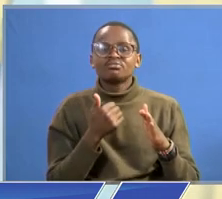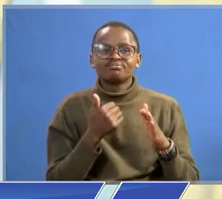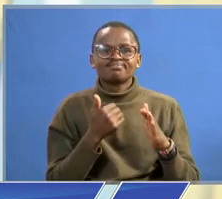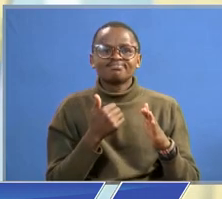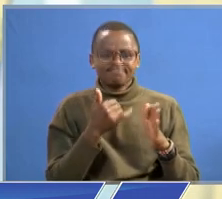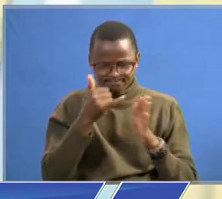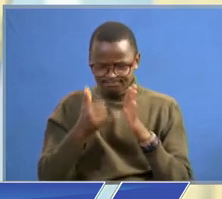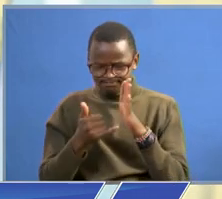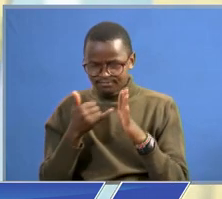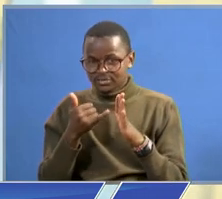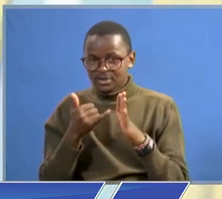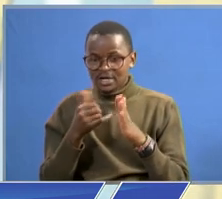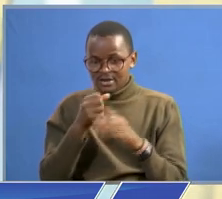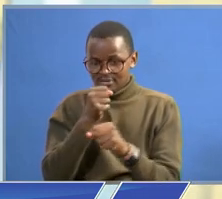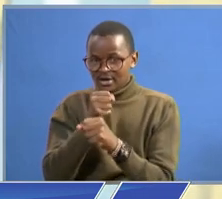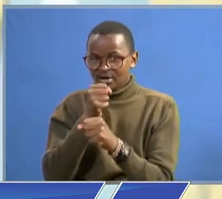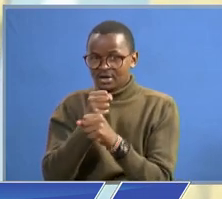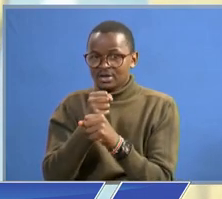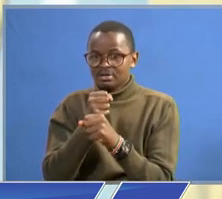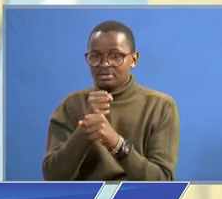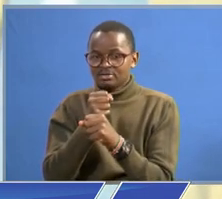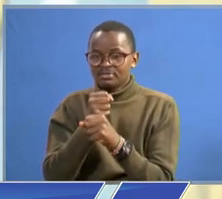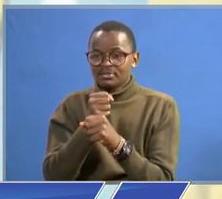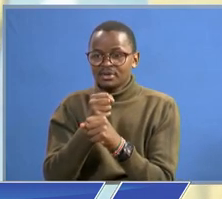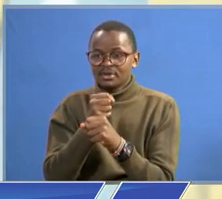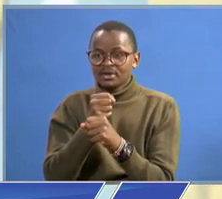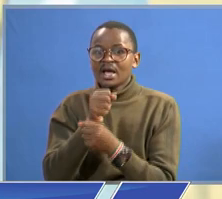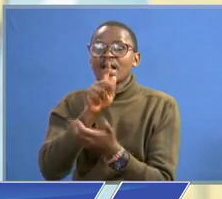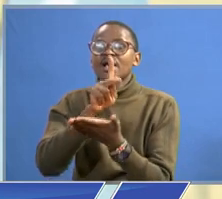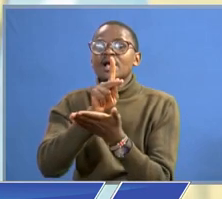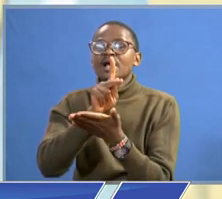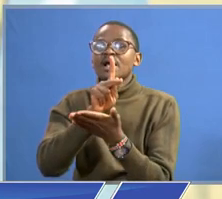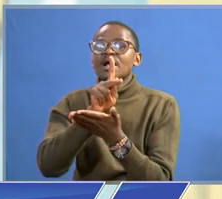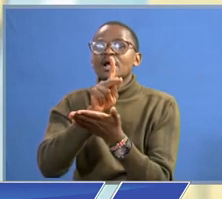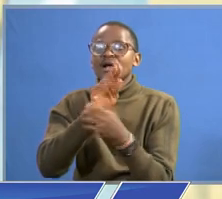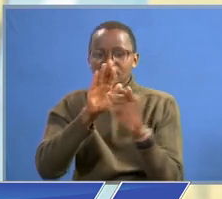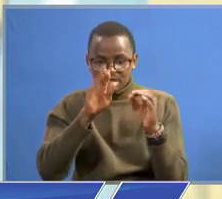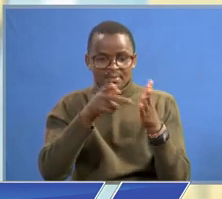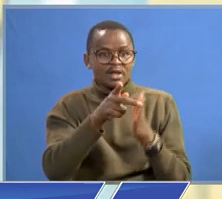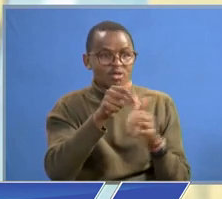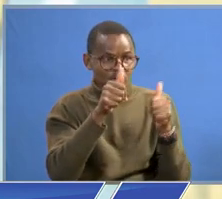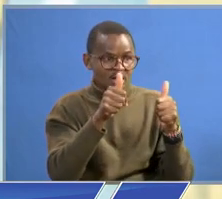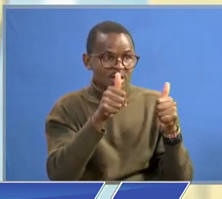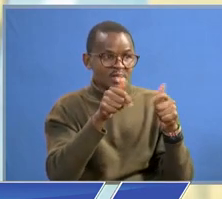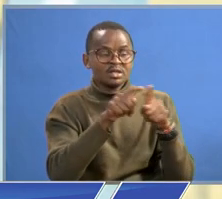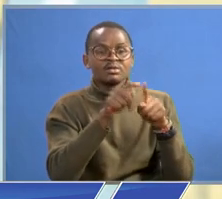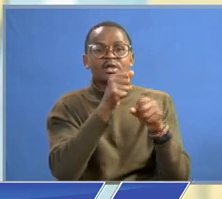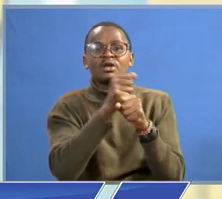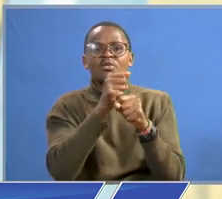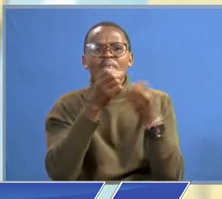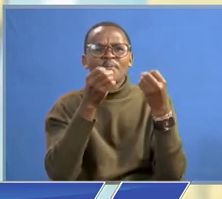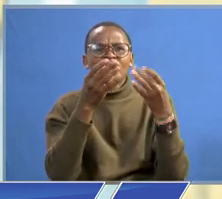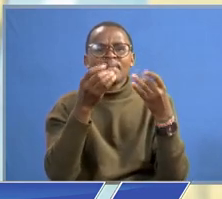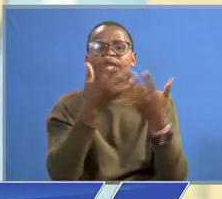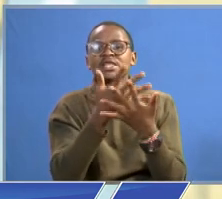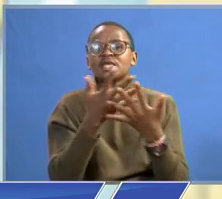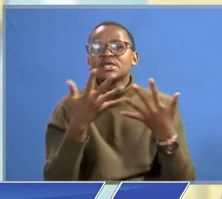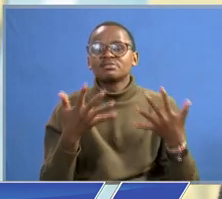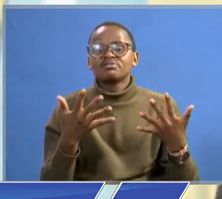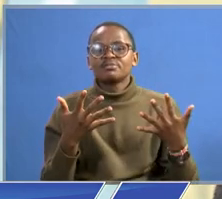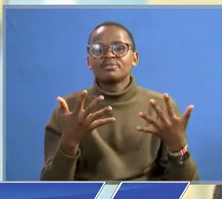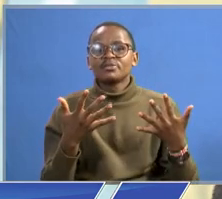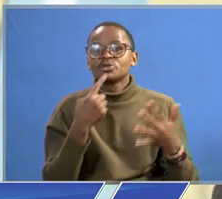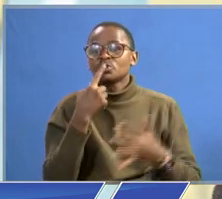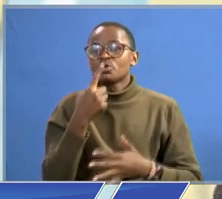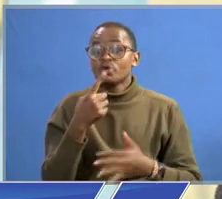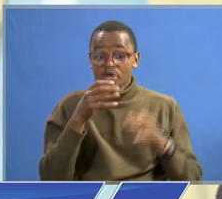kuchora ama anaweza fanya art, asikalie your talent. Art pays, na art inaweza kufanya vitu mingi sana. Yeah.